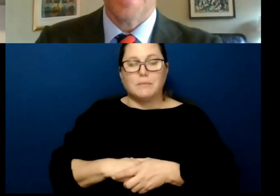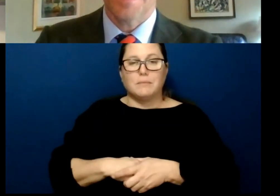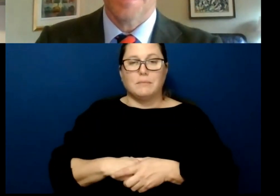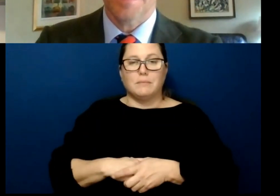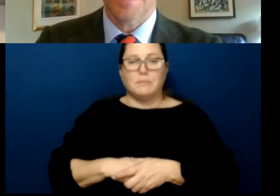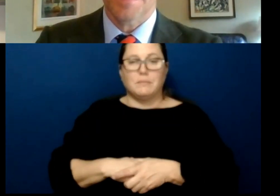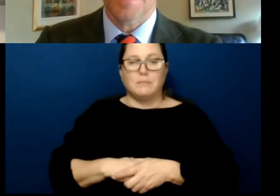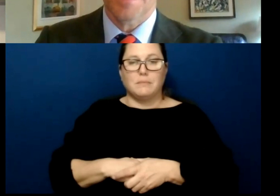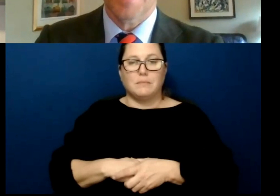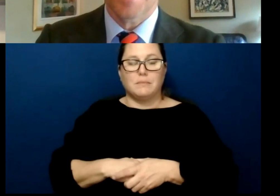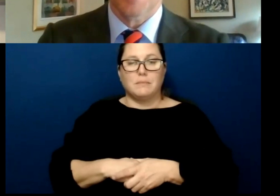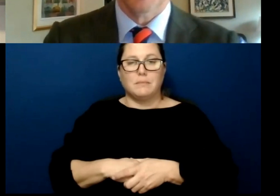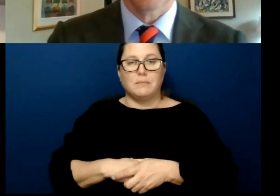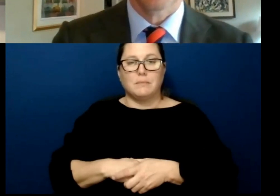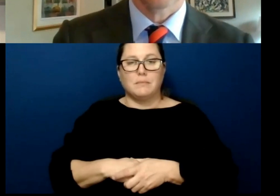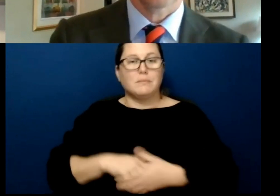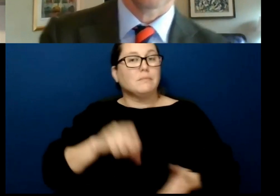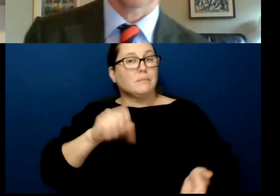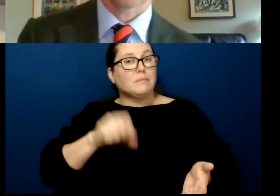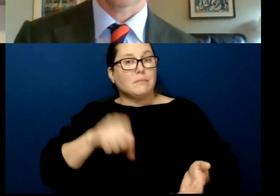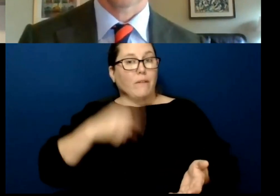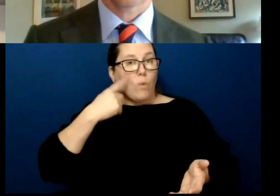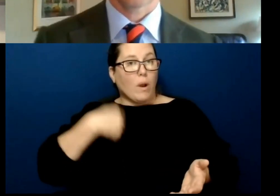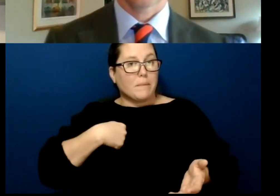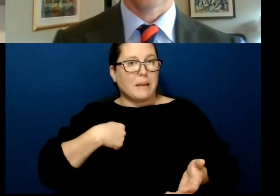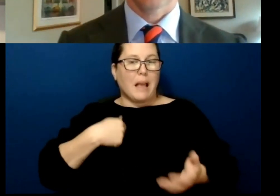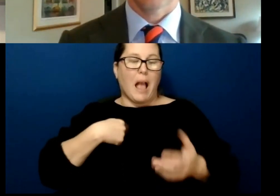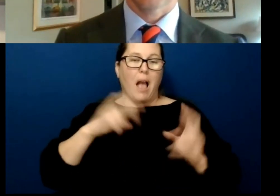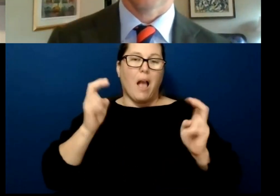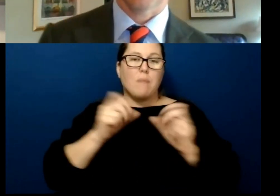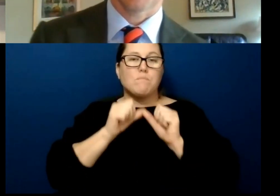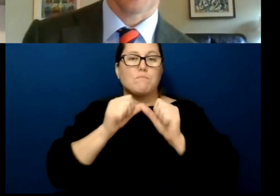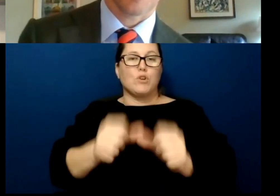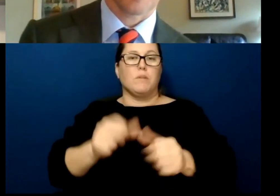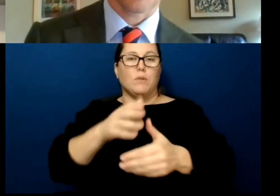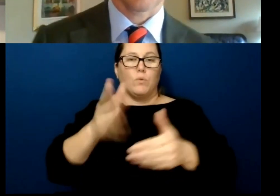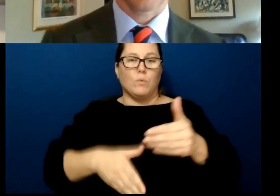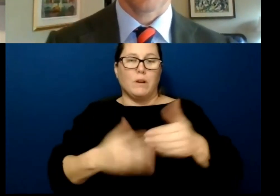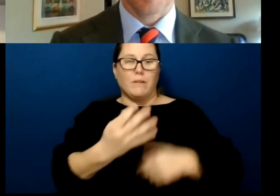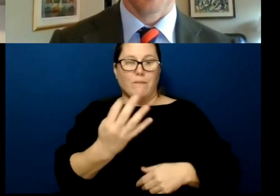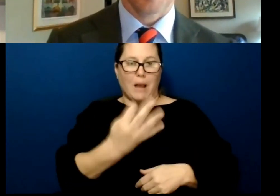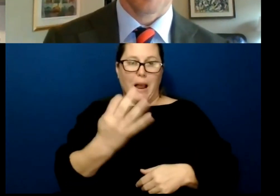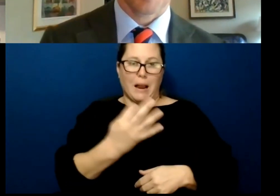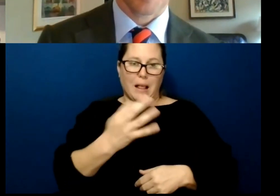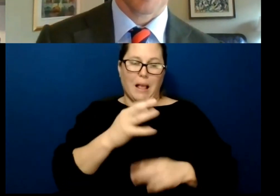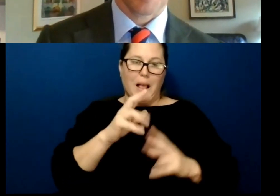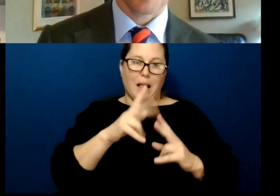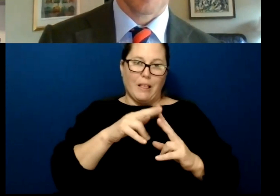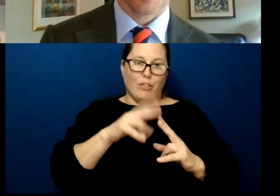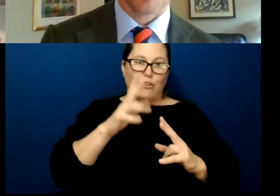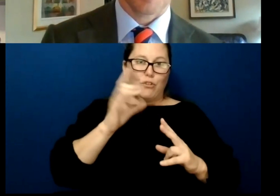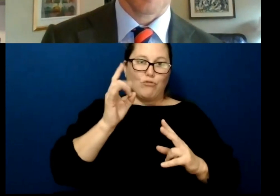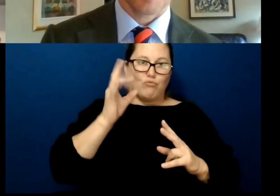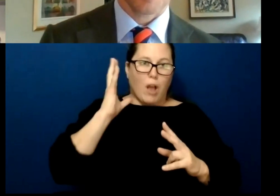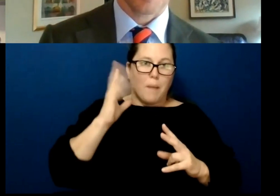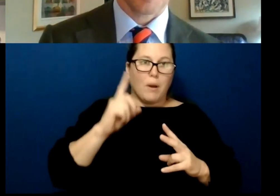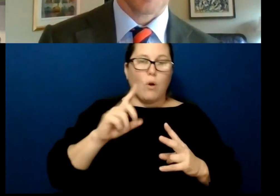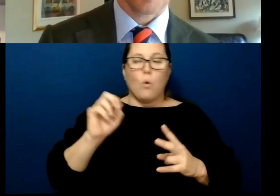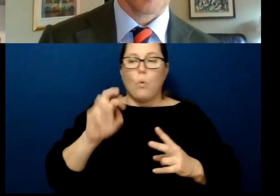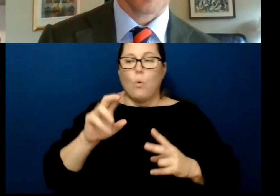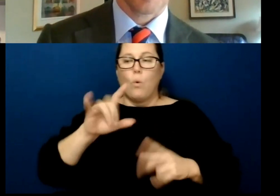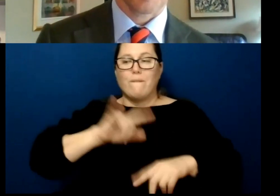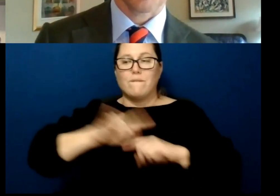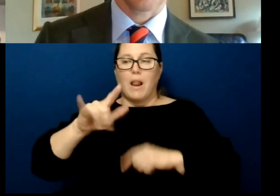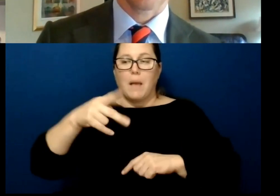me, I work permanent weekends. So on Fridays, I'm usually in the trauma assignment or in the psych pod. So in the